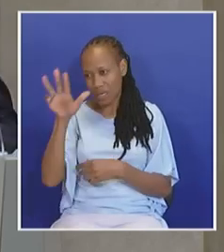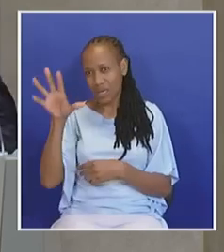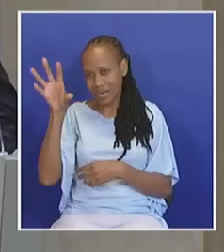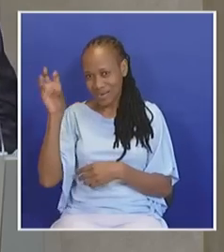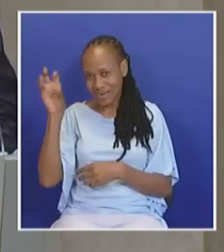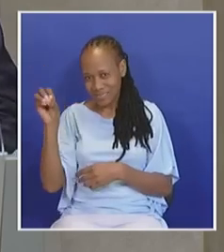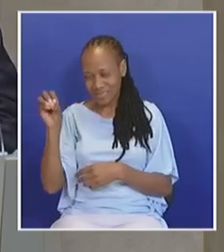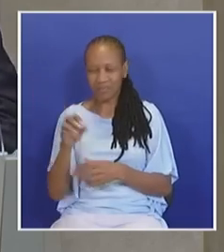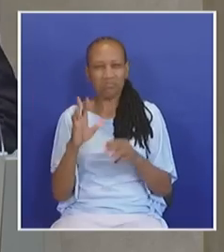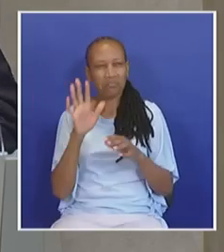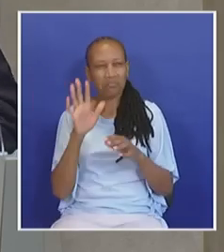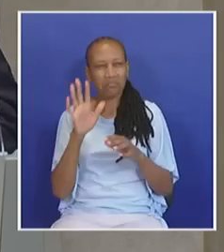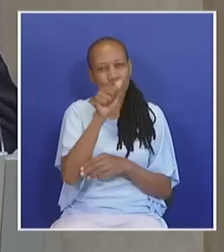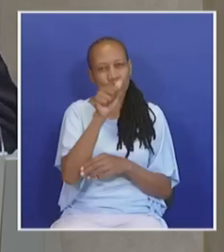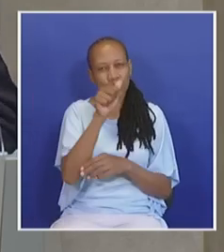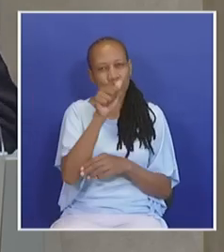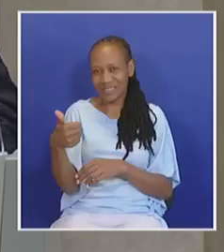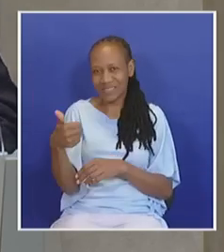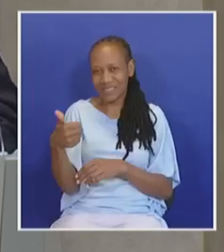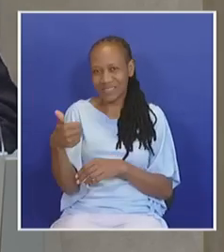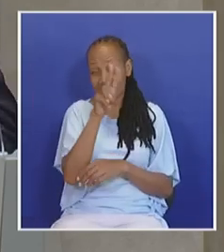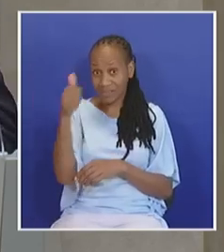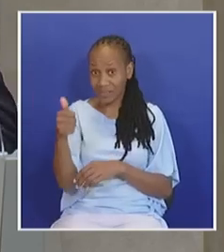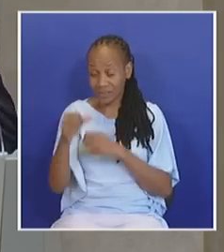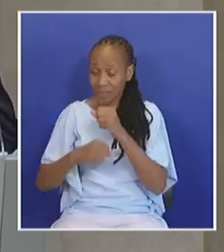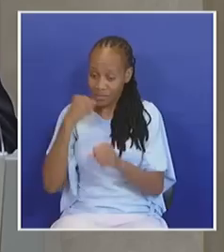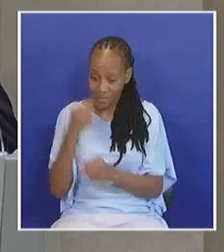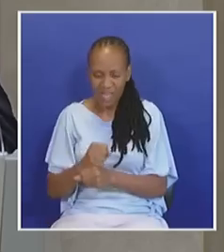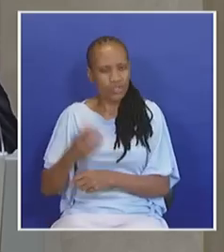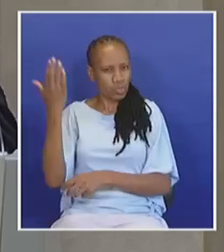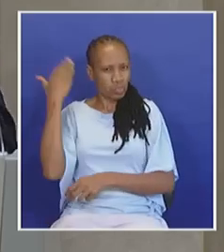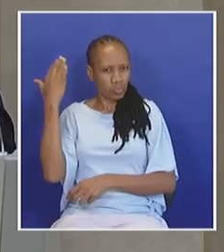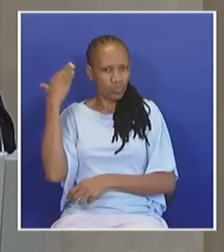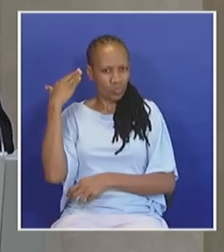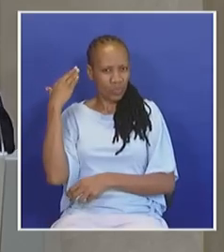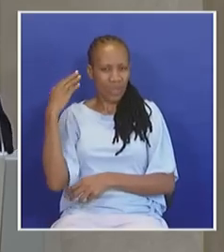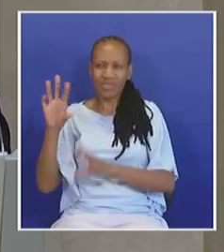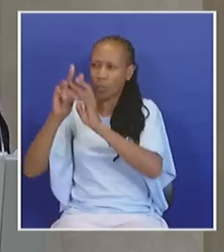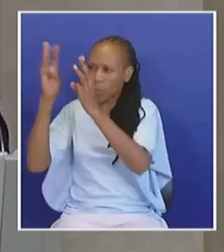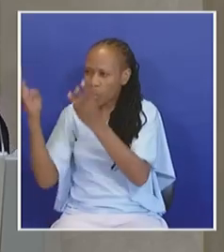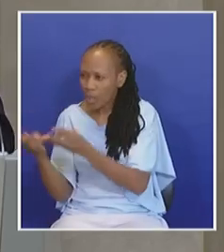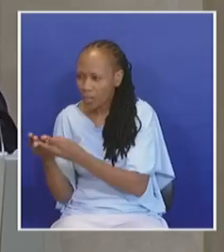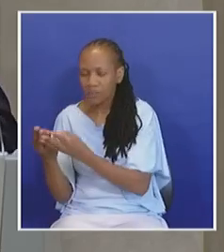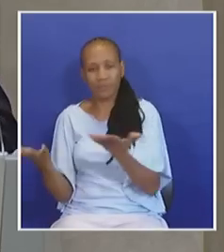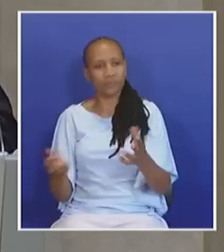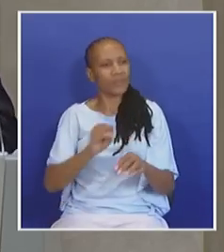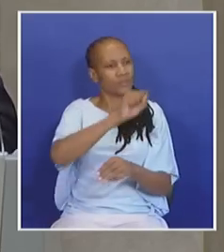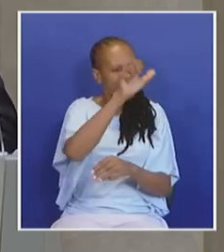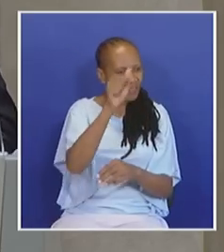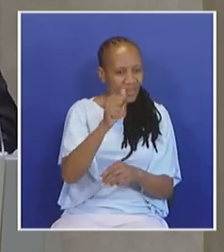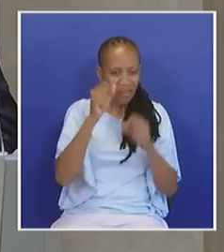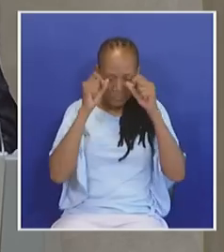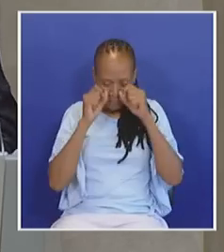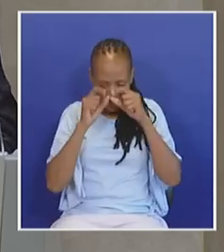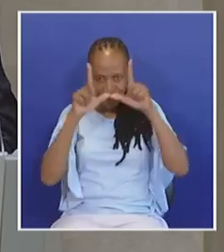some 26 years ago, our nation and the rest of the world woke up from a dream